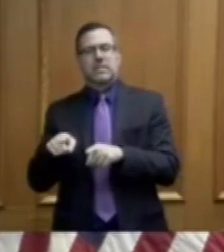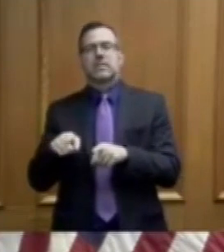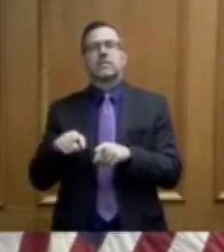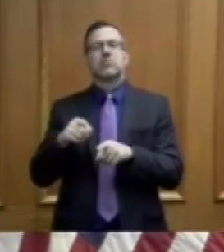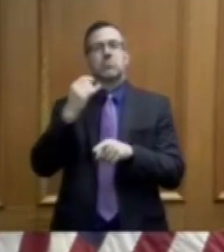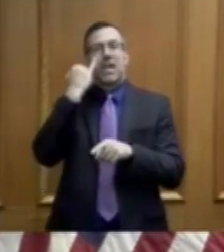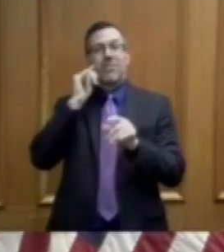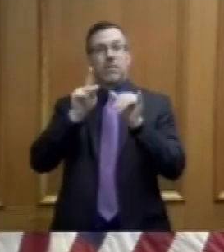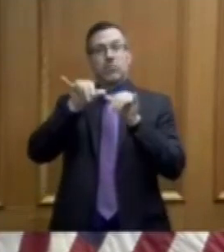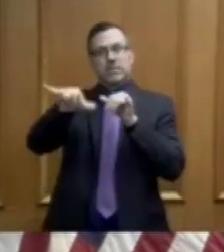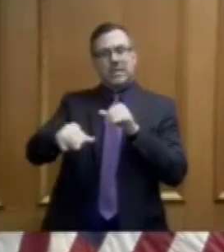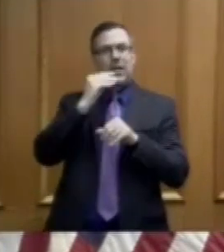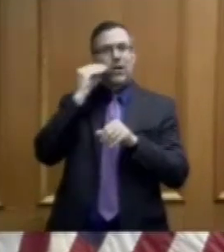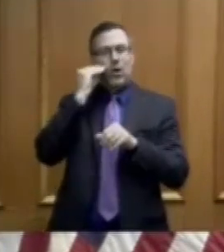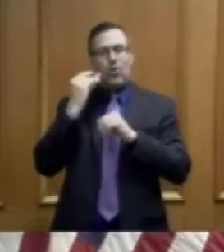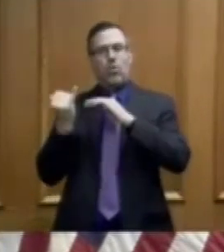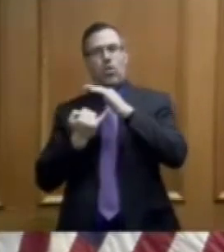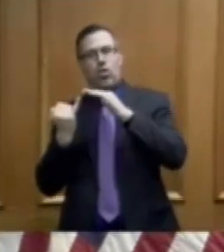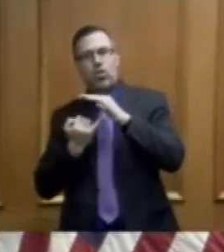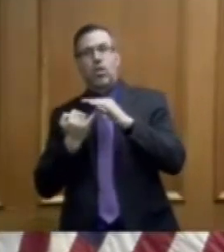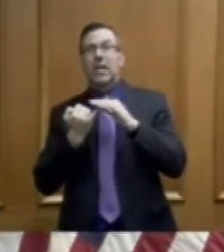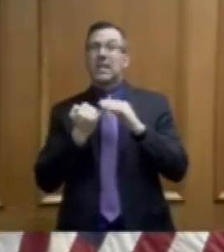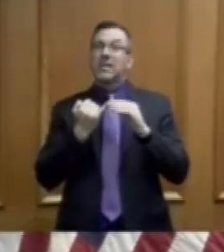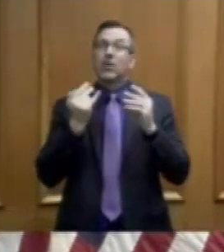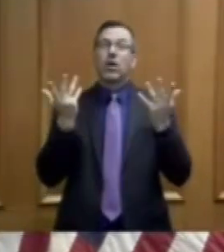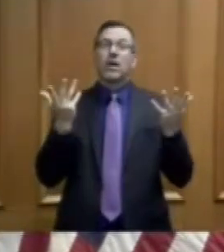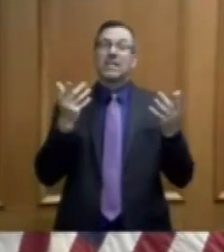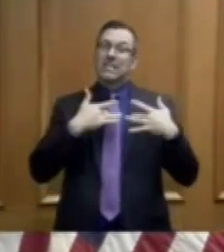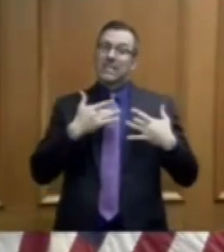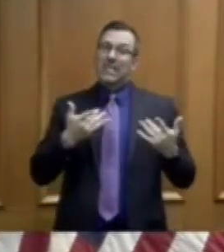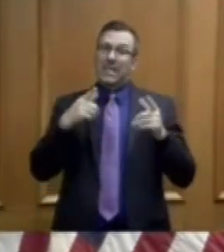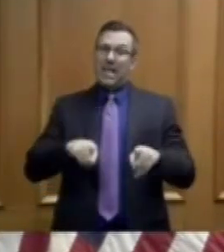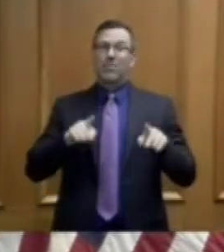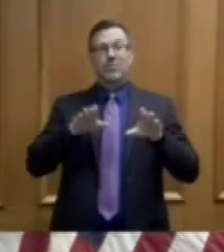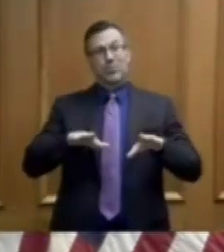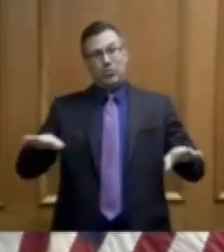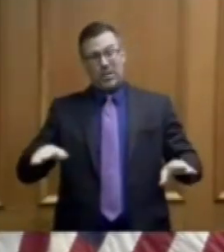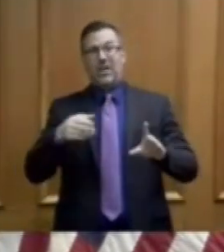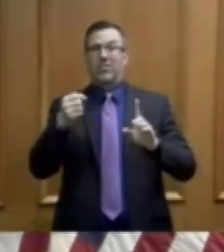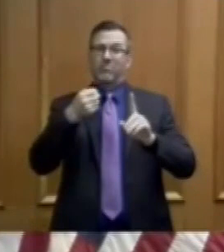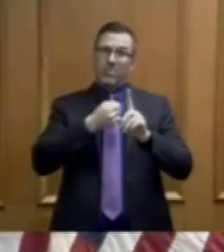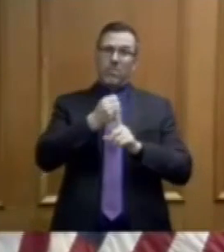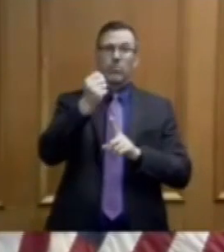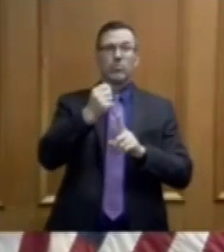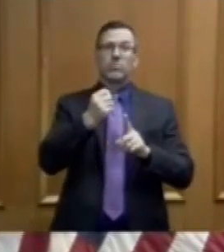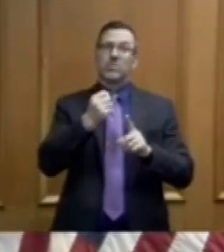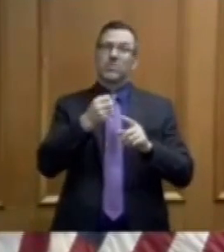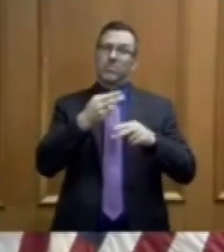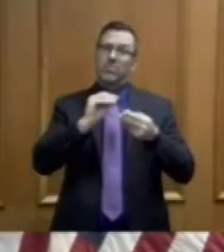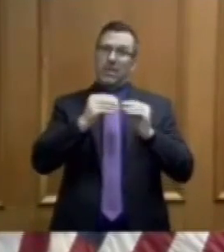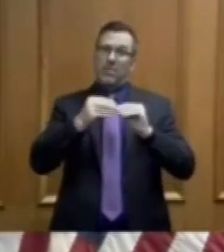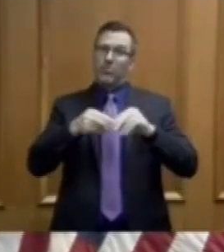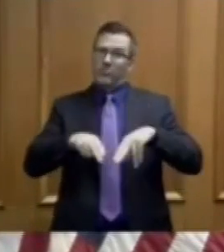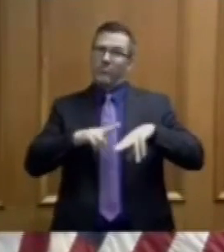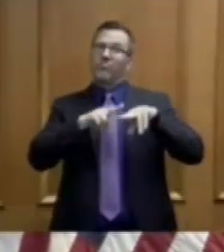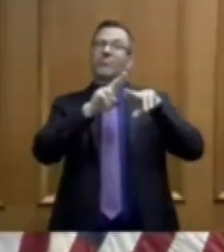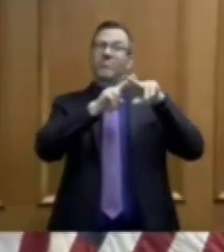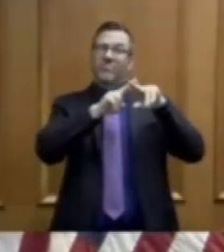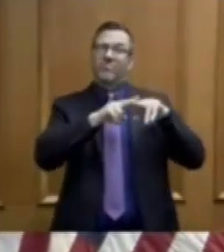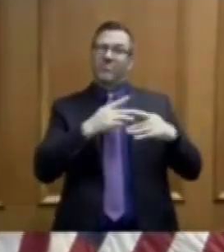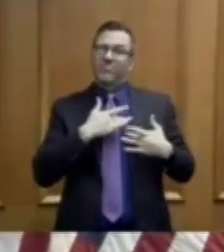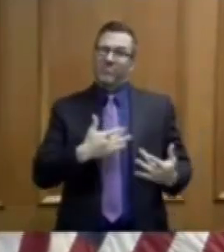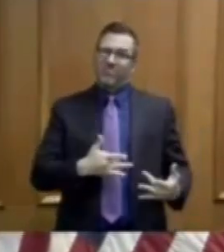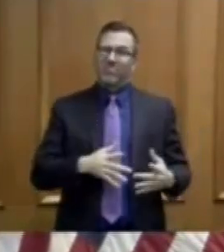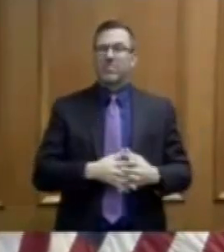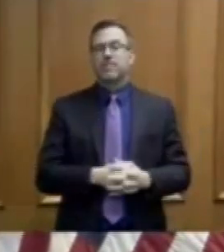domestic abuse, and particularly child abuse in our state. The first day of Child